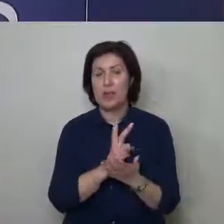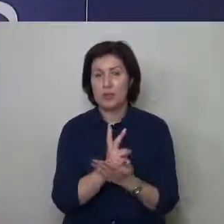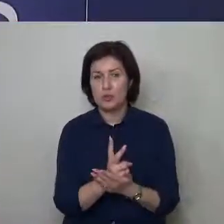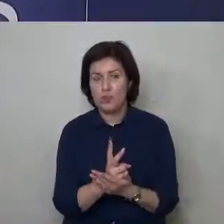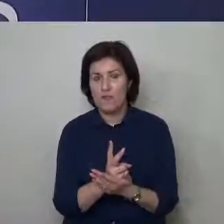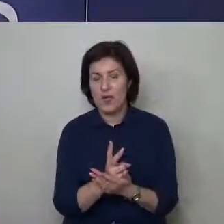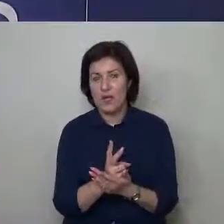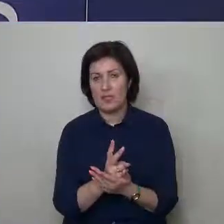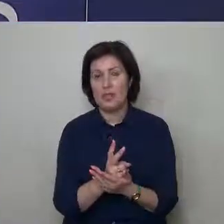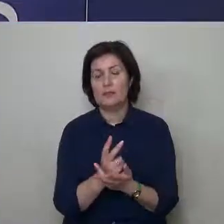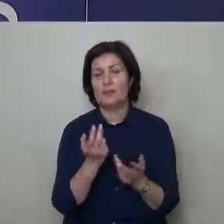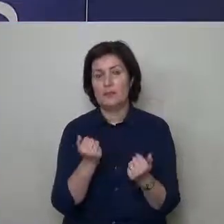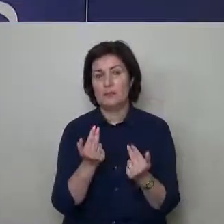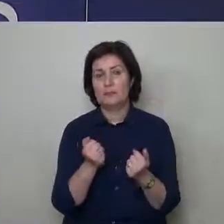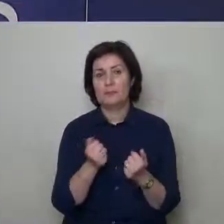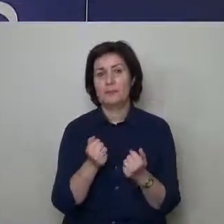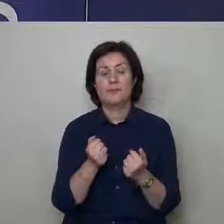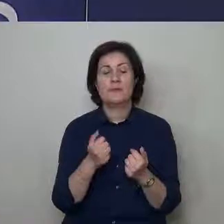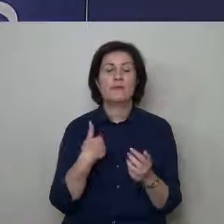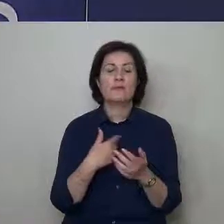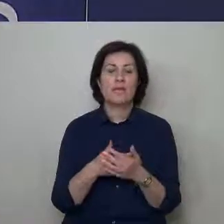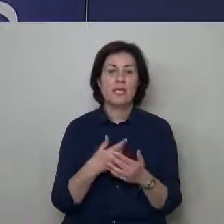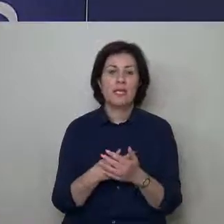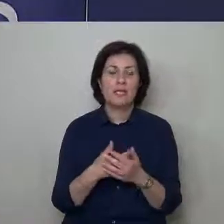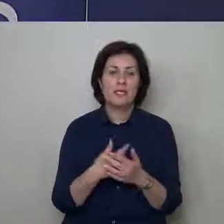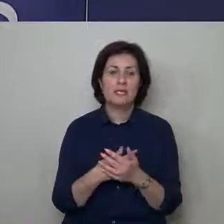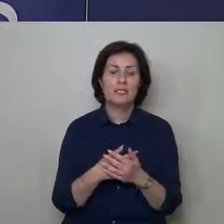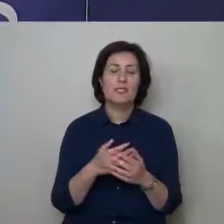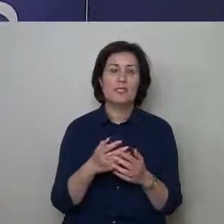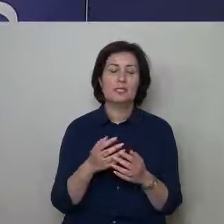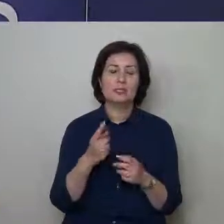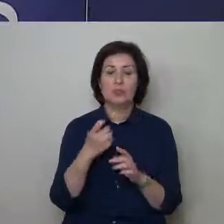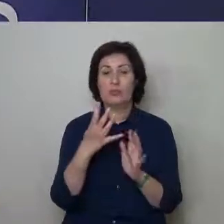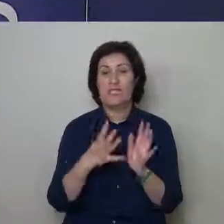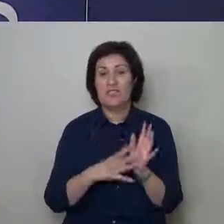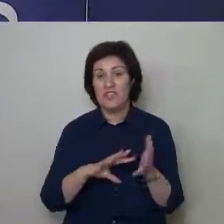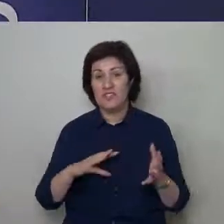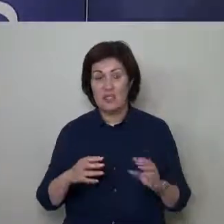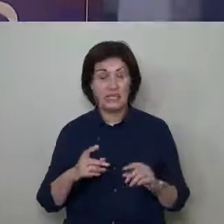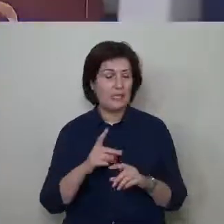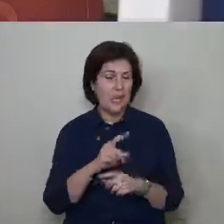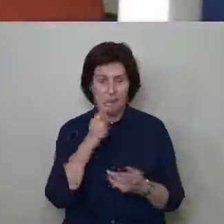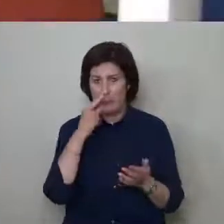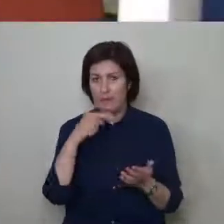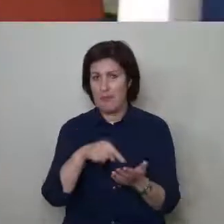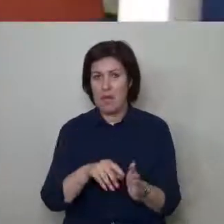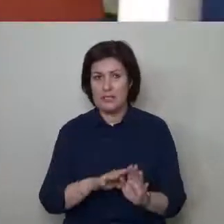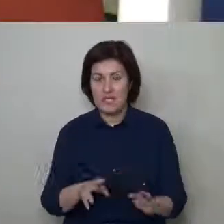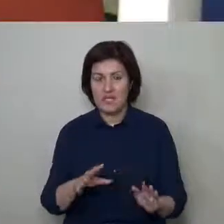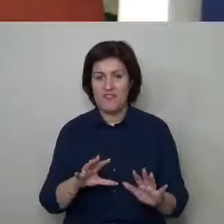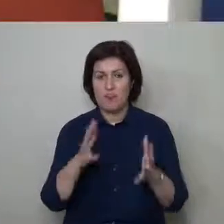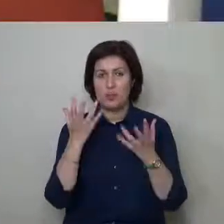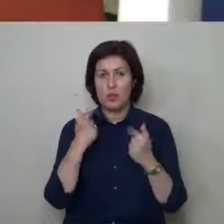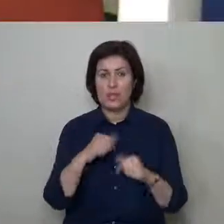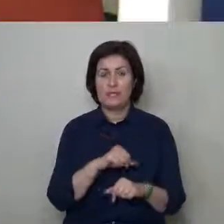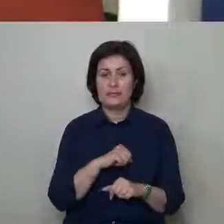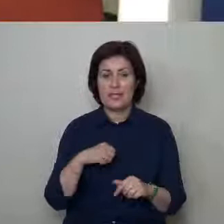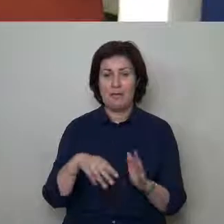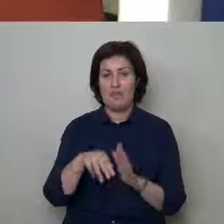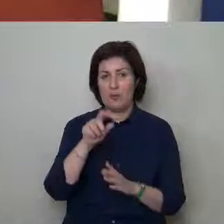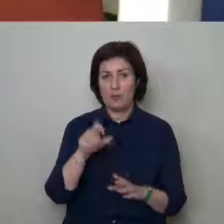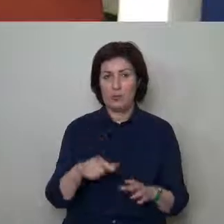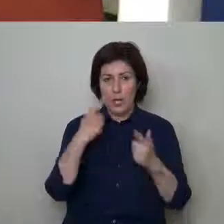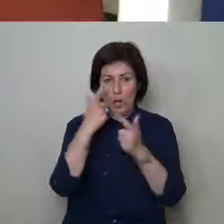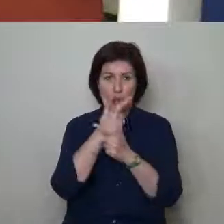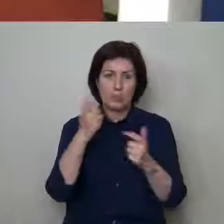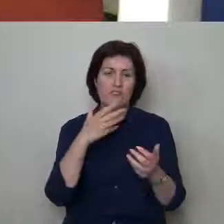212, because many candidates have shown their ballots many times. Well, Article 159 does